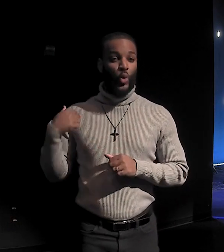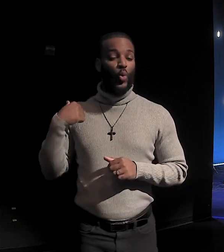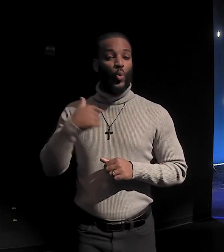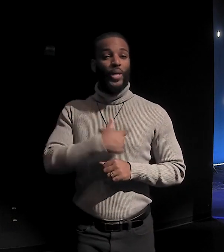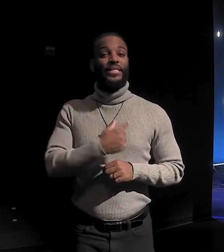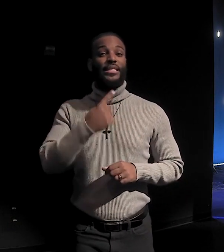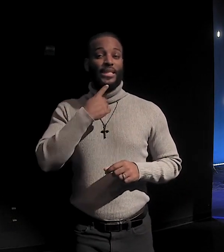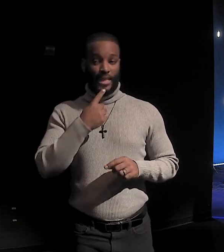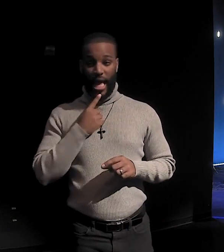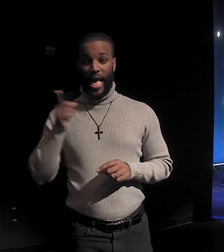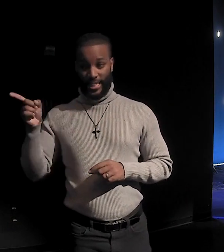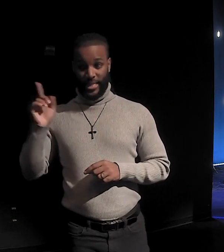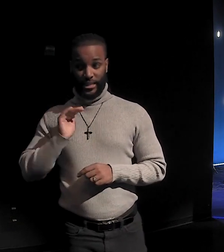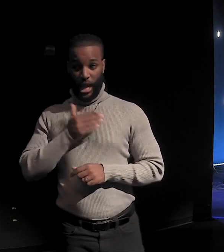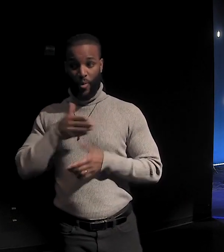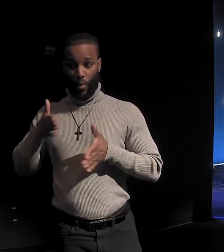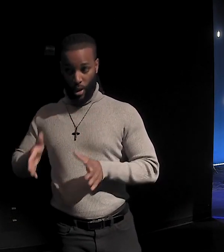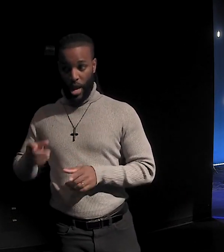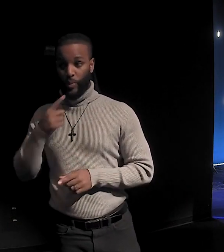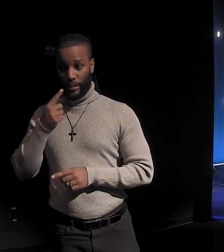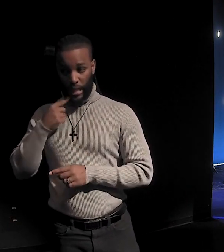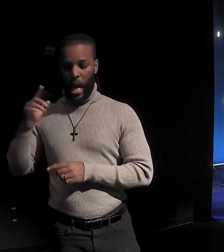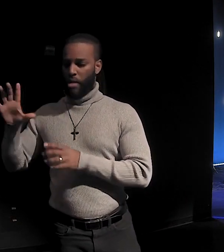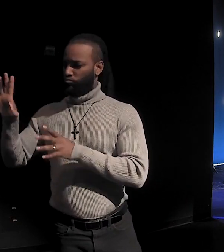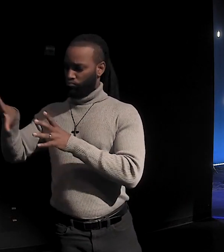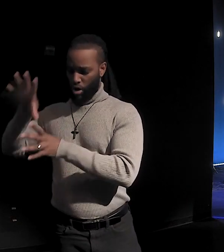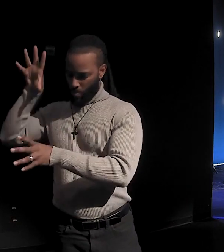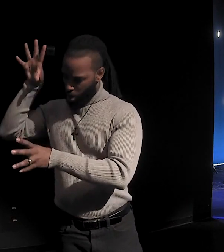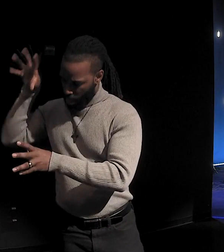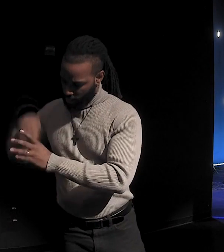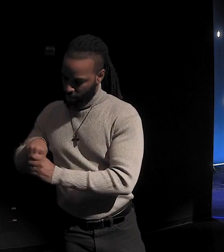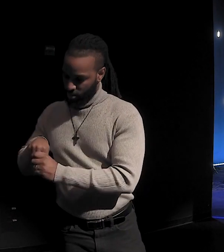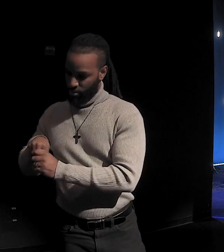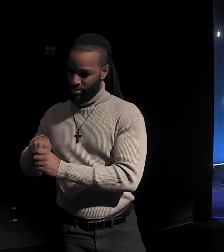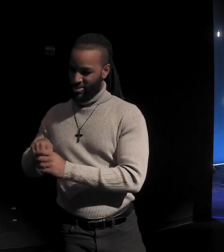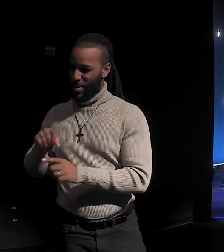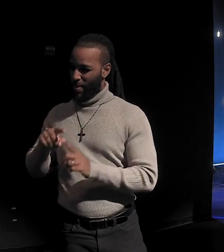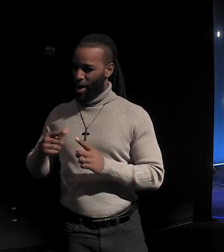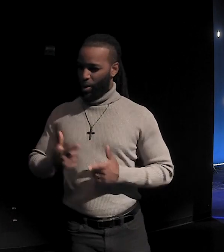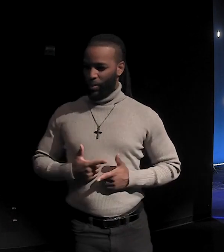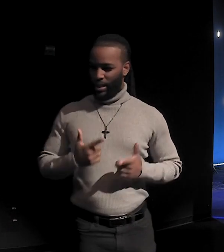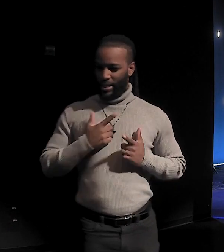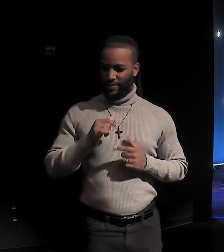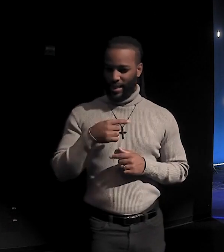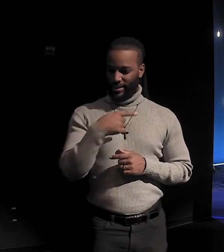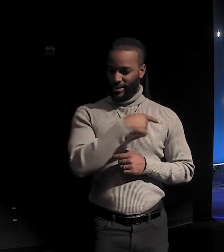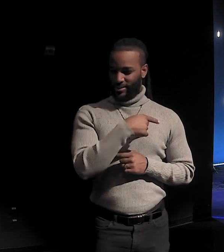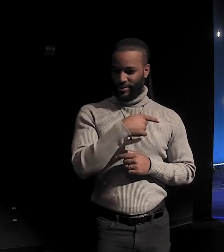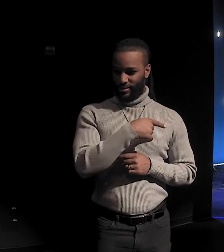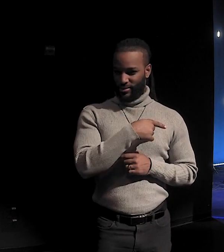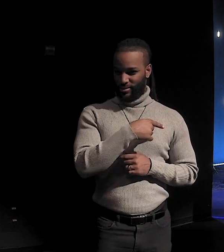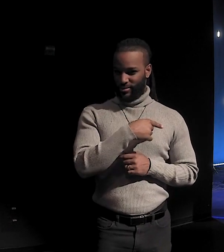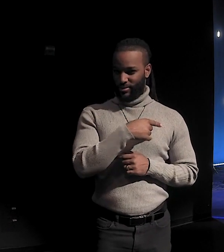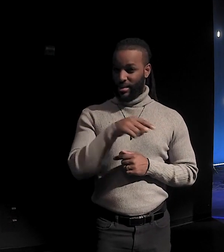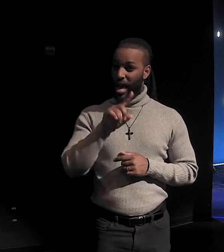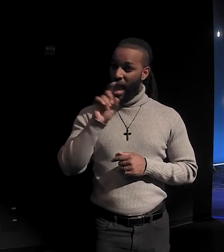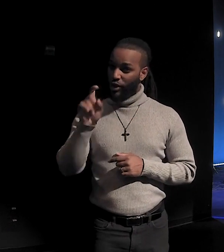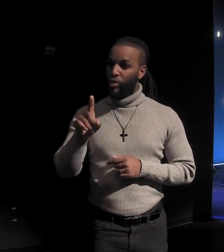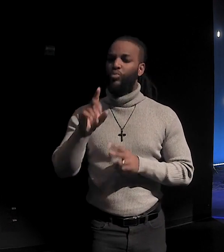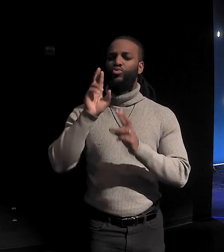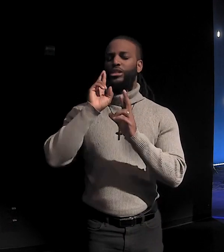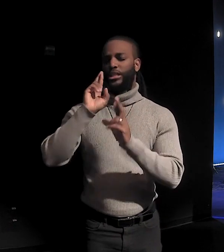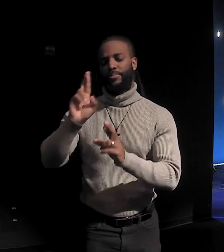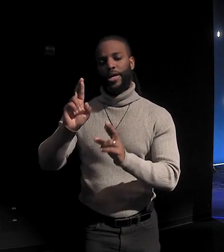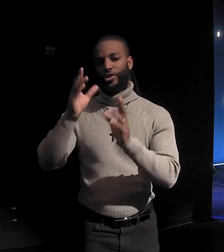say this is our way. We say I'm all in, but we live like this, practically. I actually respect the